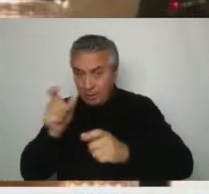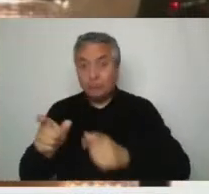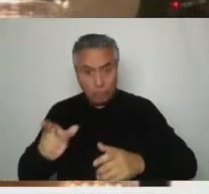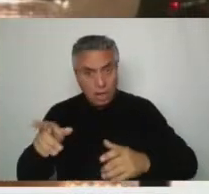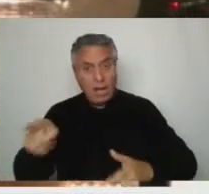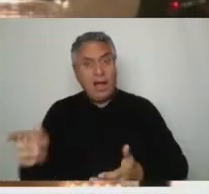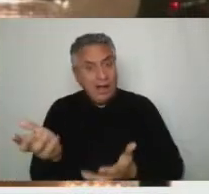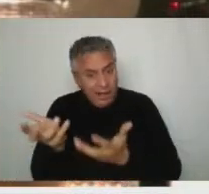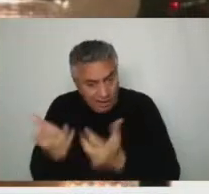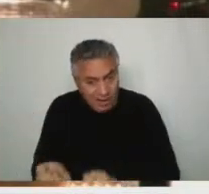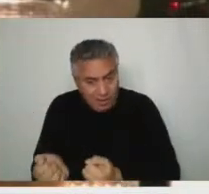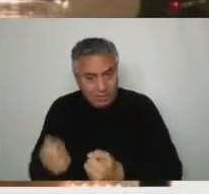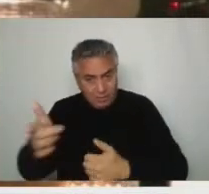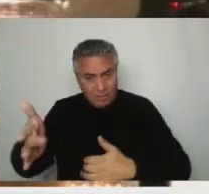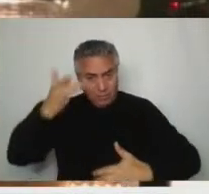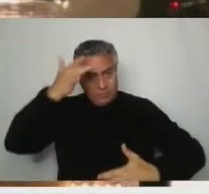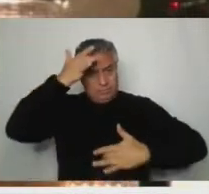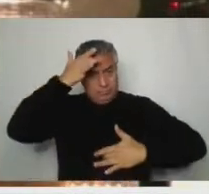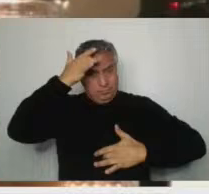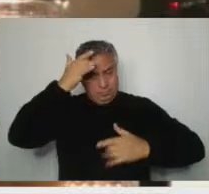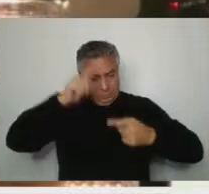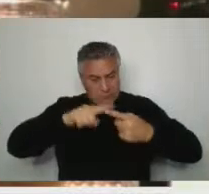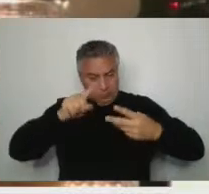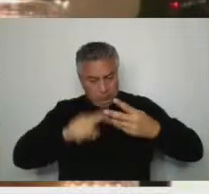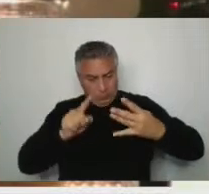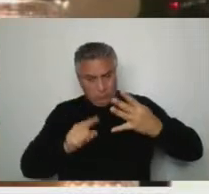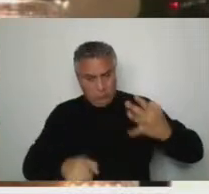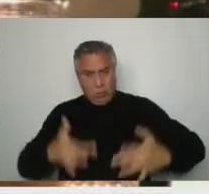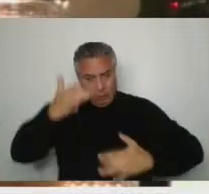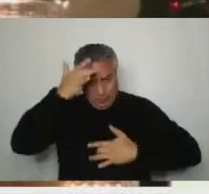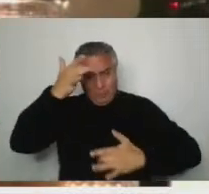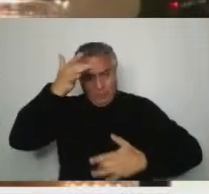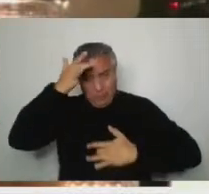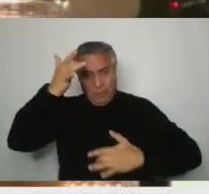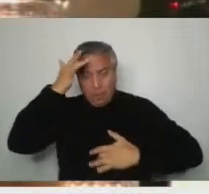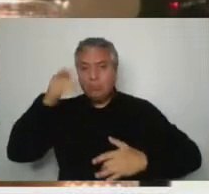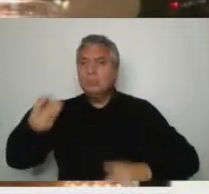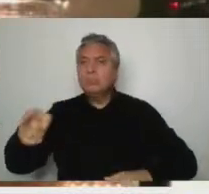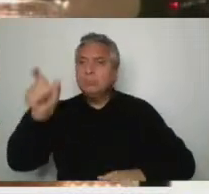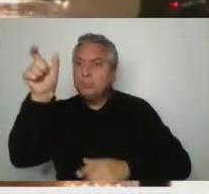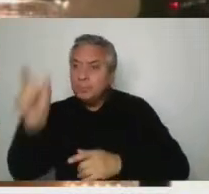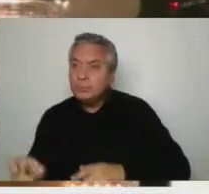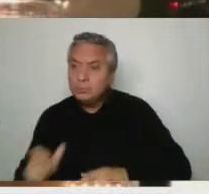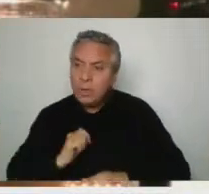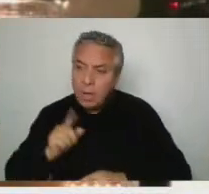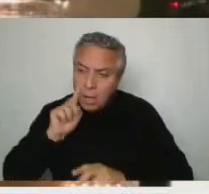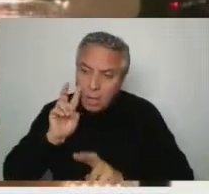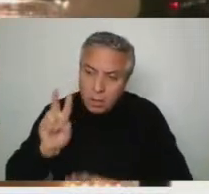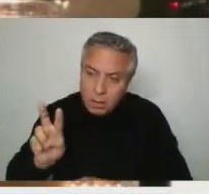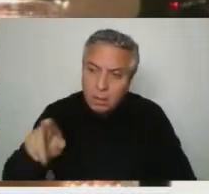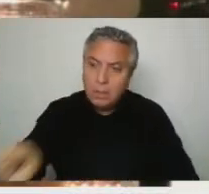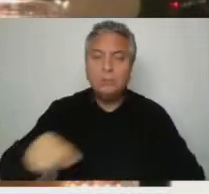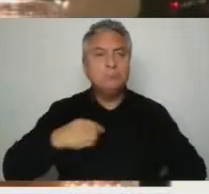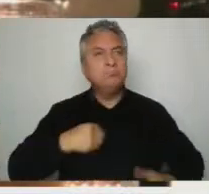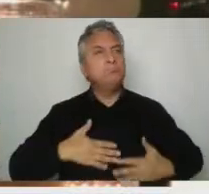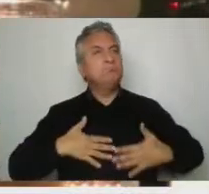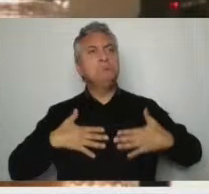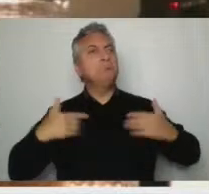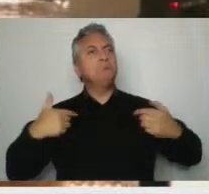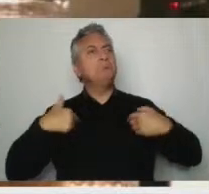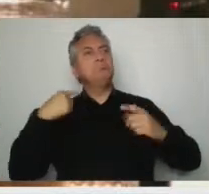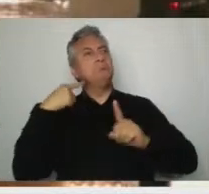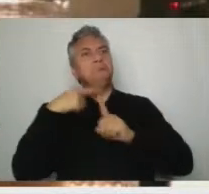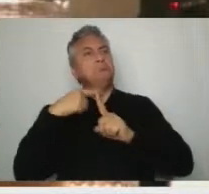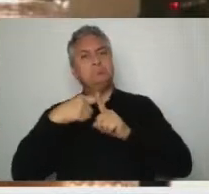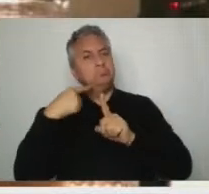okay. And it's likely that those individuals have access, or we have to allow them